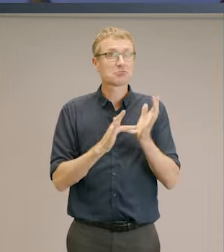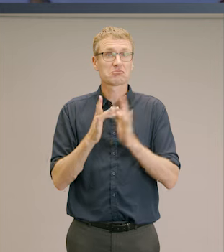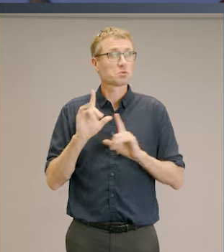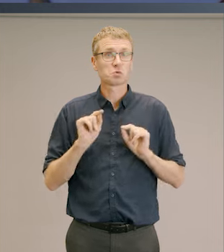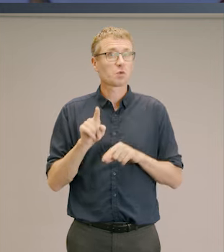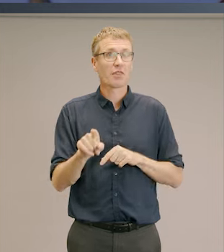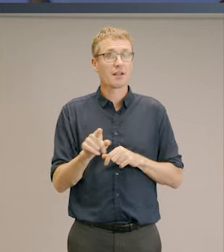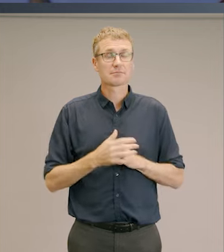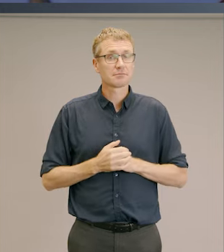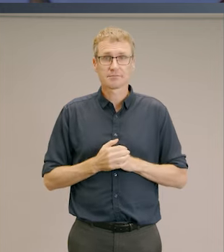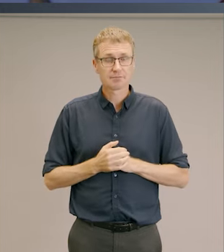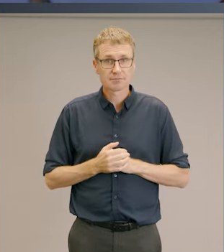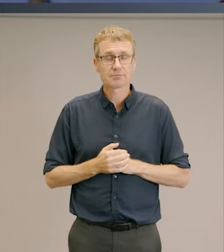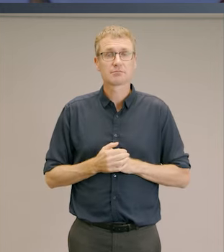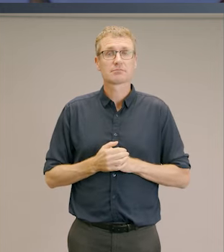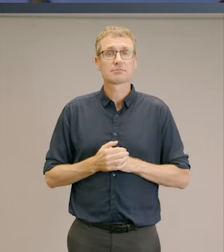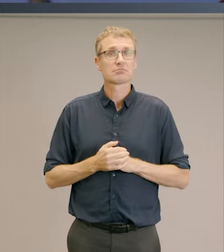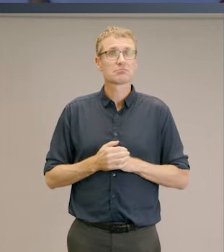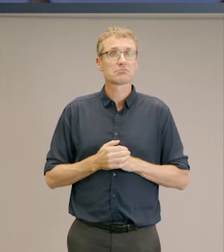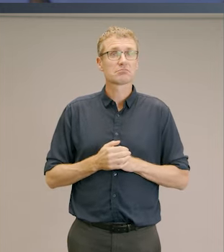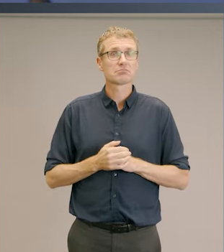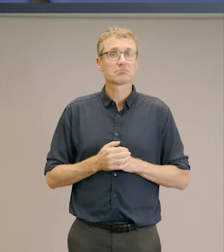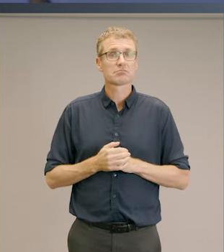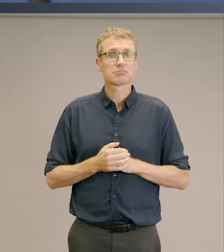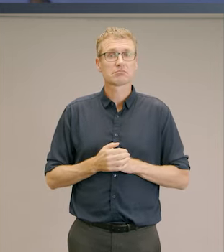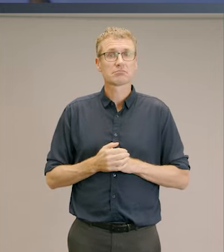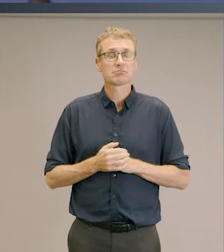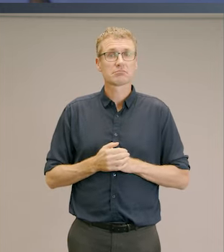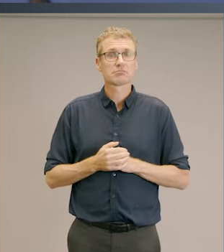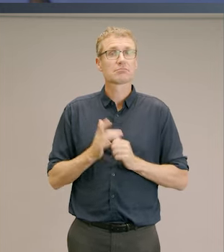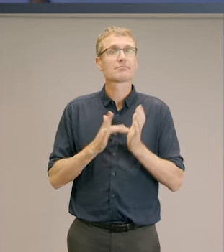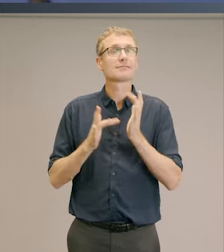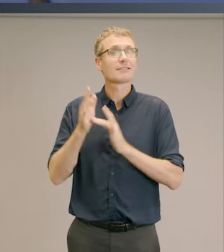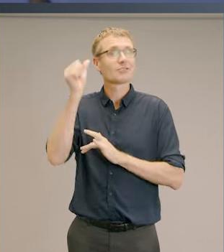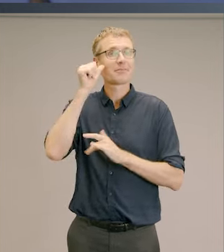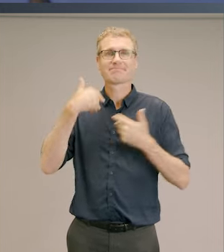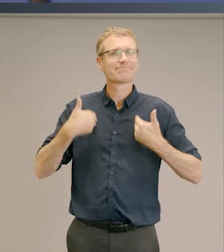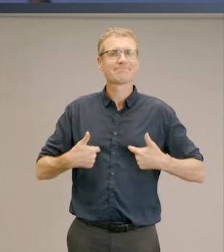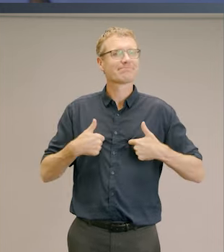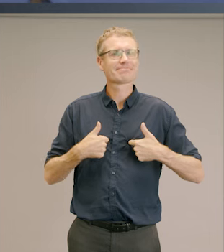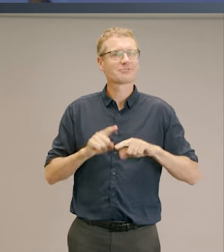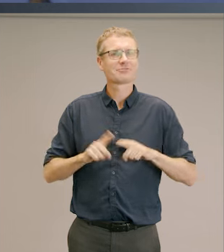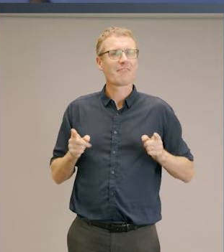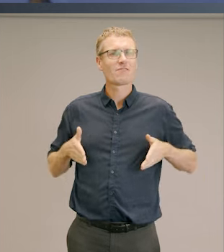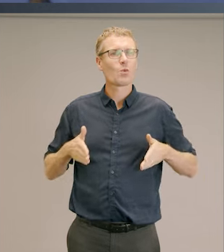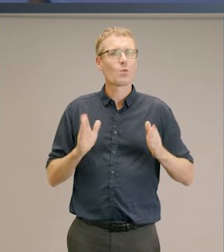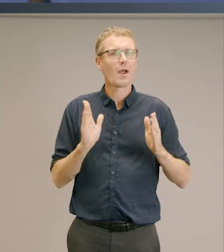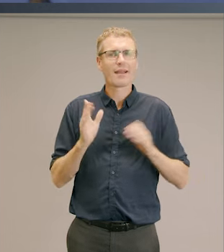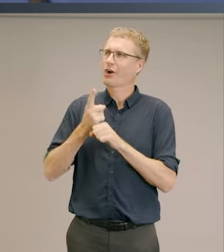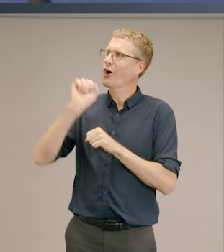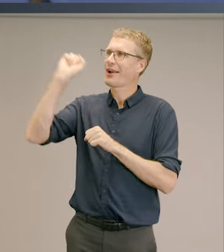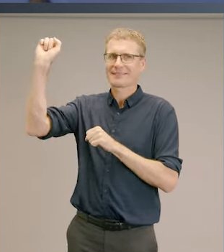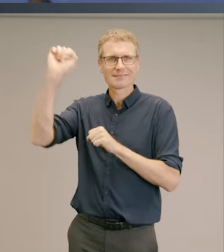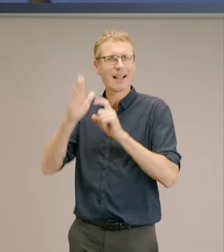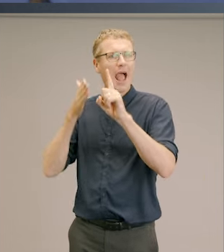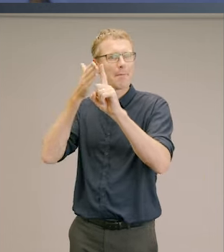overthrow their Roman enemies and it would be a political move and it would just happen like that. And Jesus knew that that